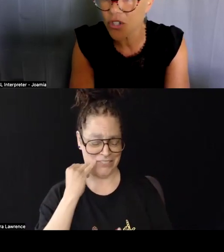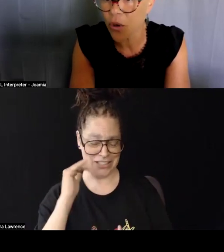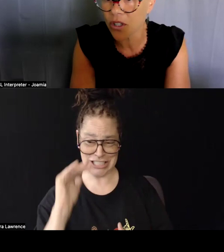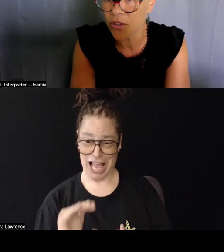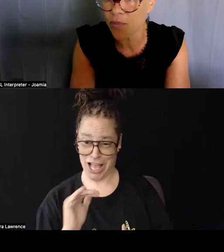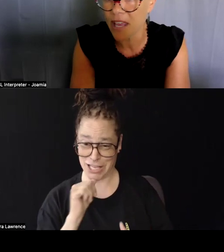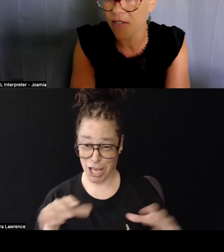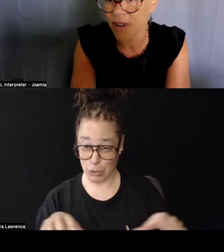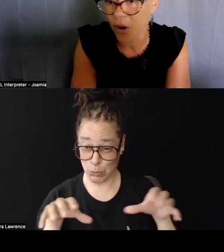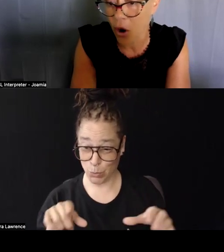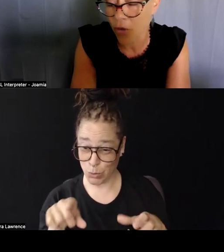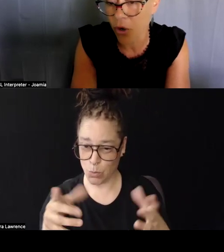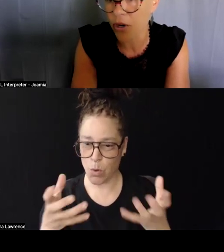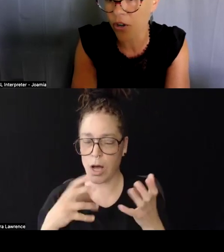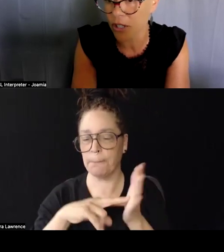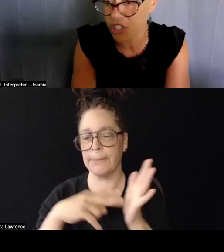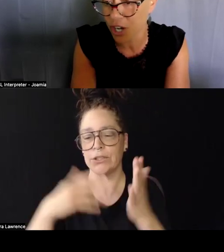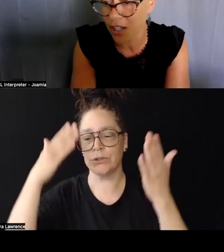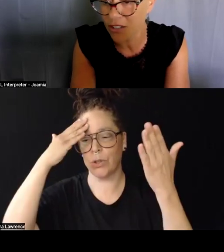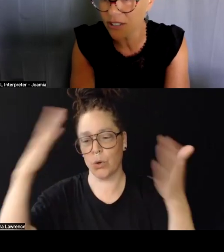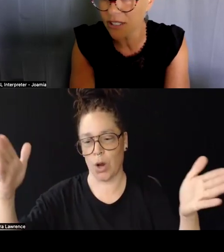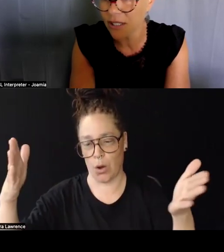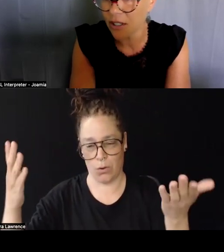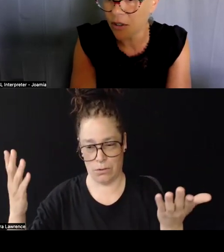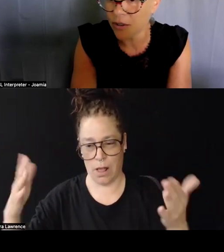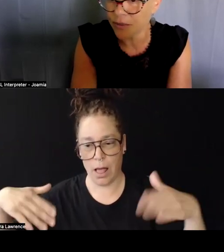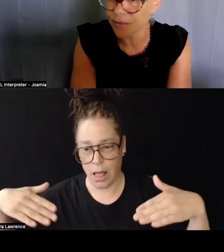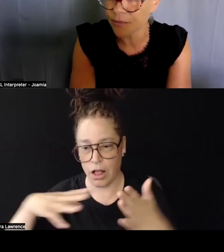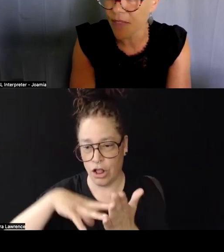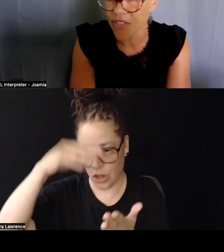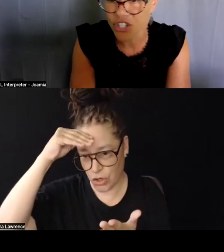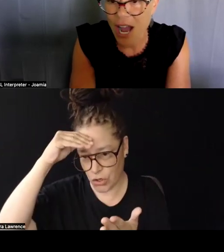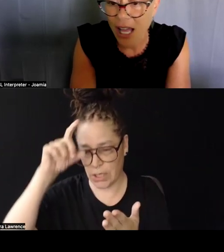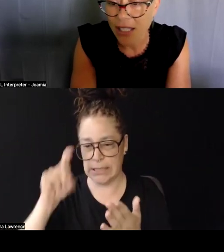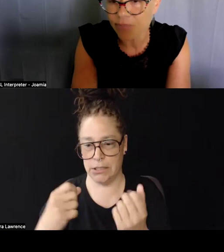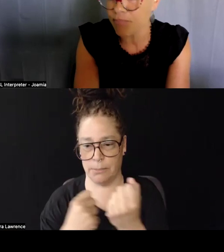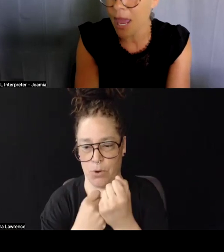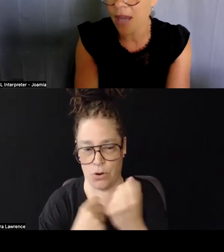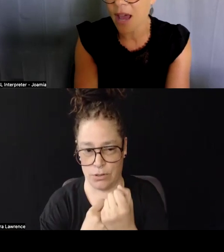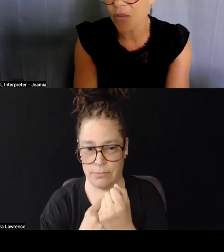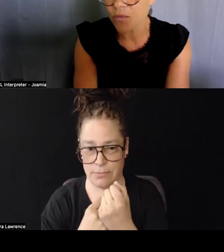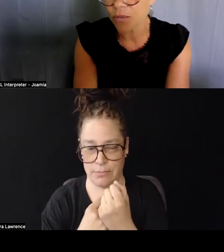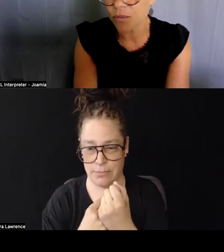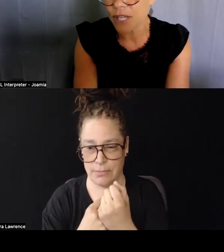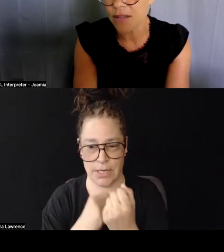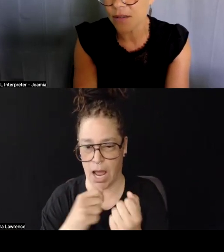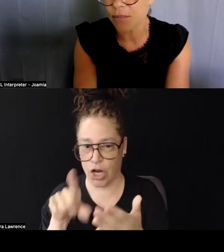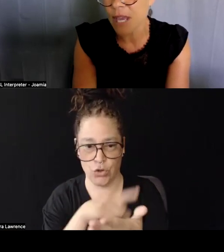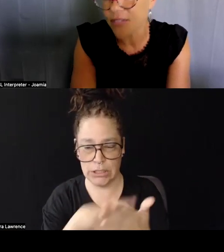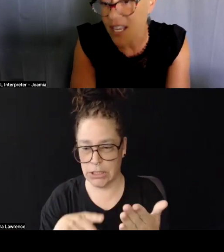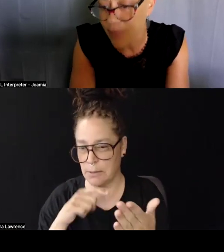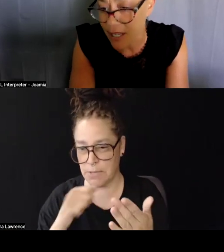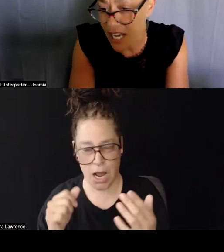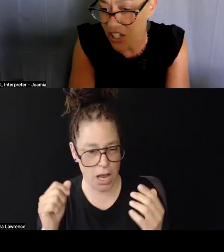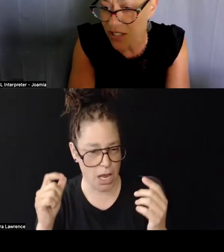This also includes being very overcritical of a child. If the child may not